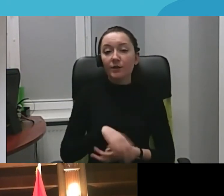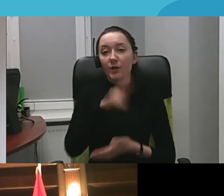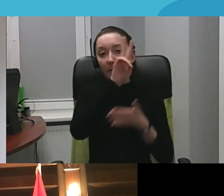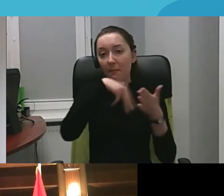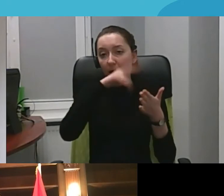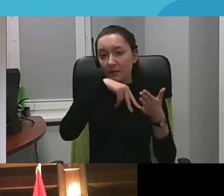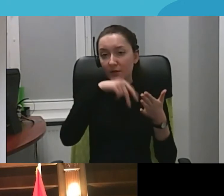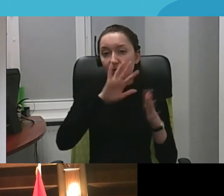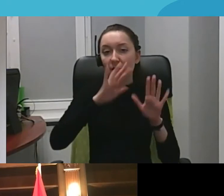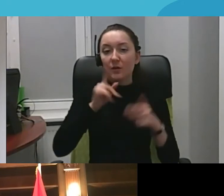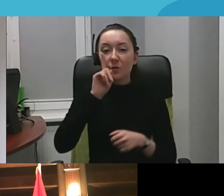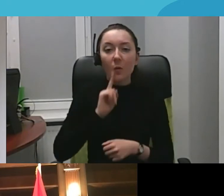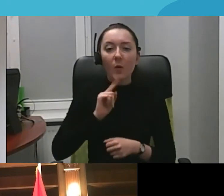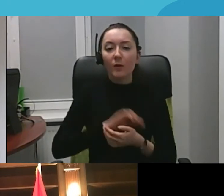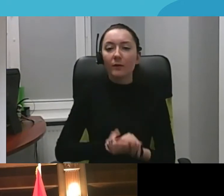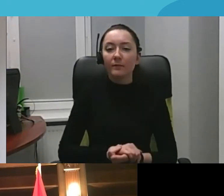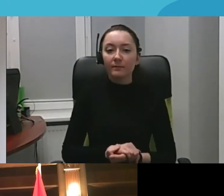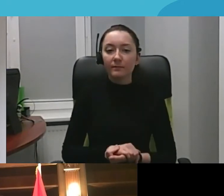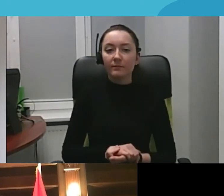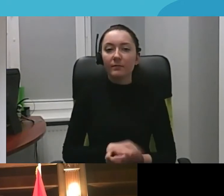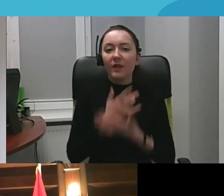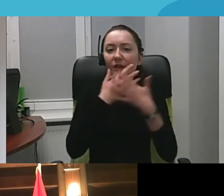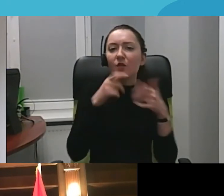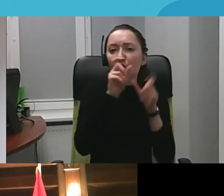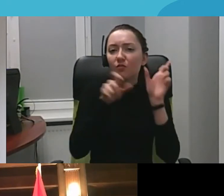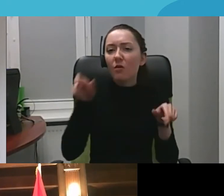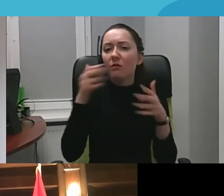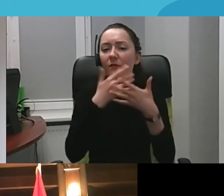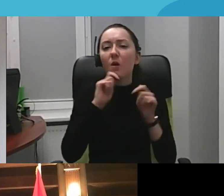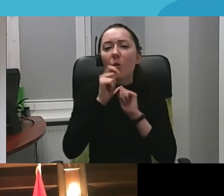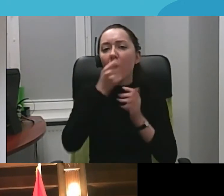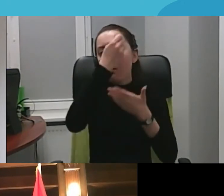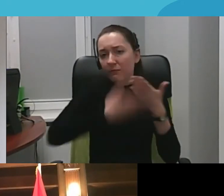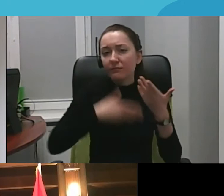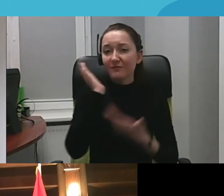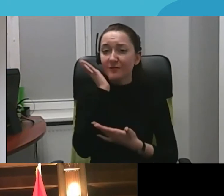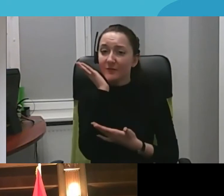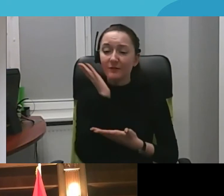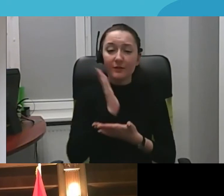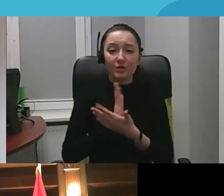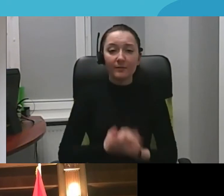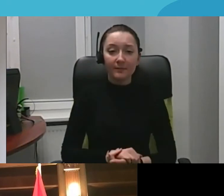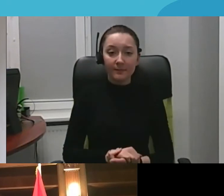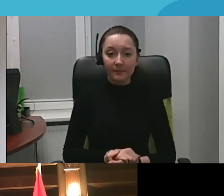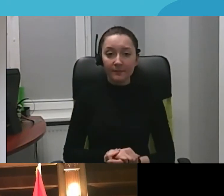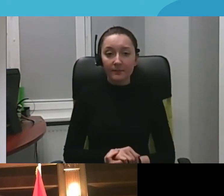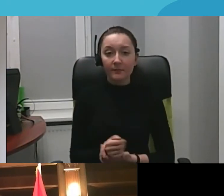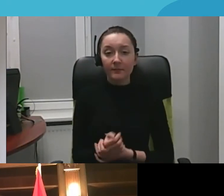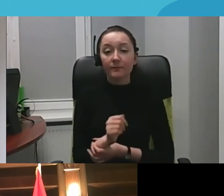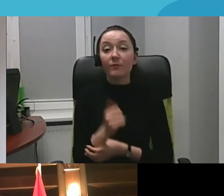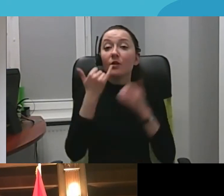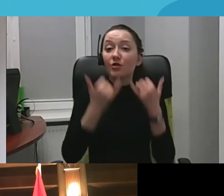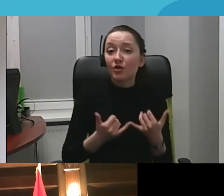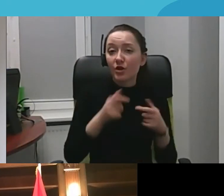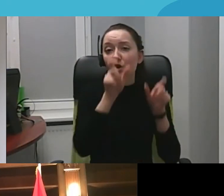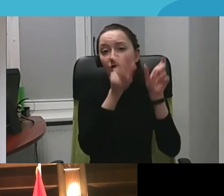different people. I did want to note, of course, it's already been mentioned, today is Human Rights Day, and it also marks the conclusion